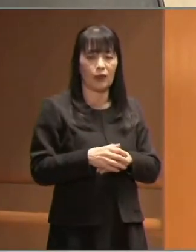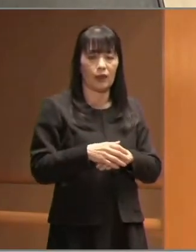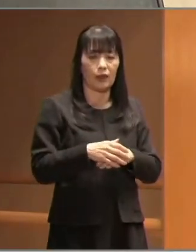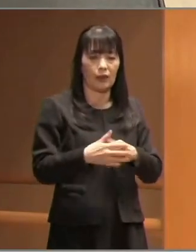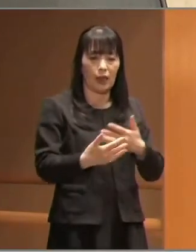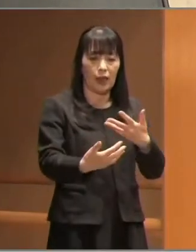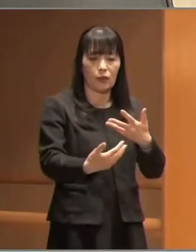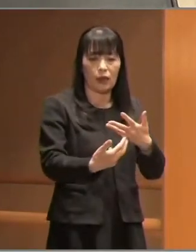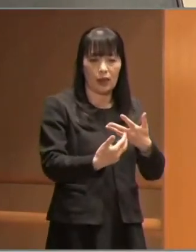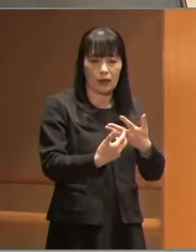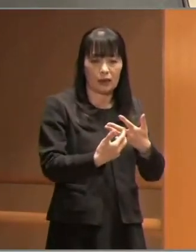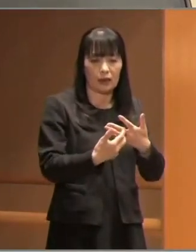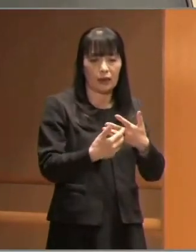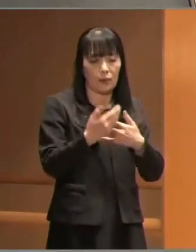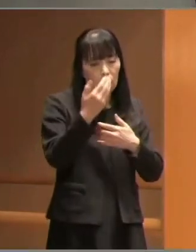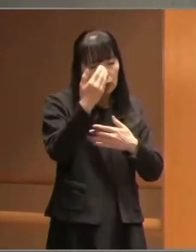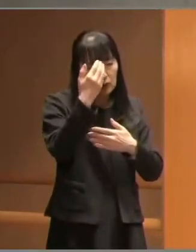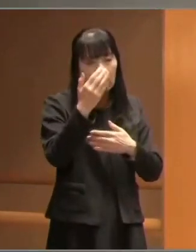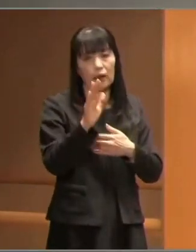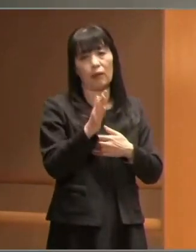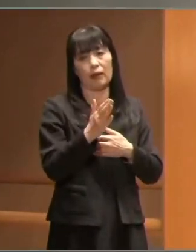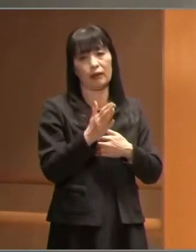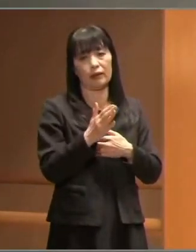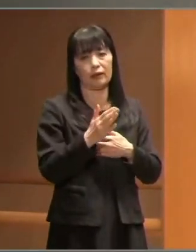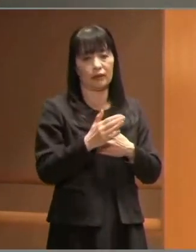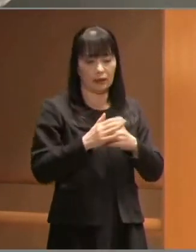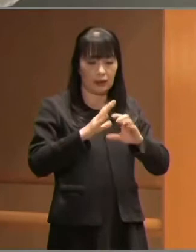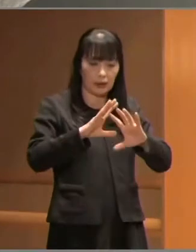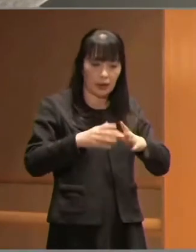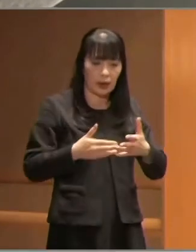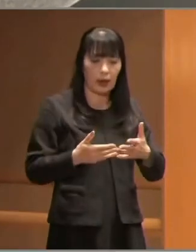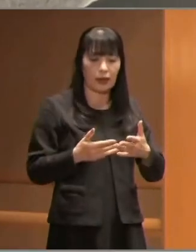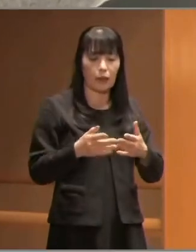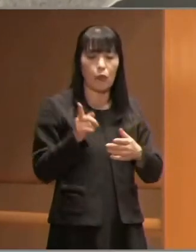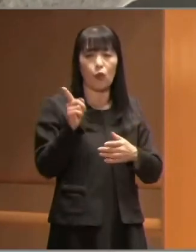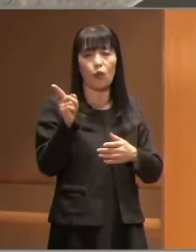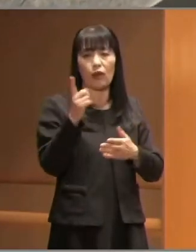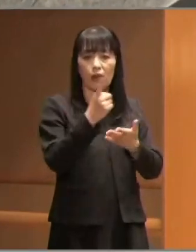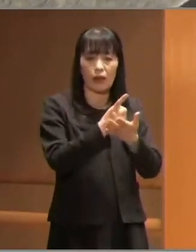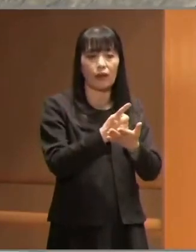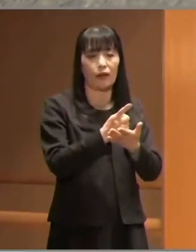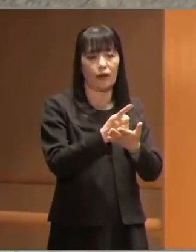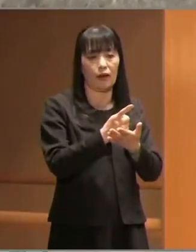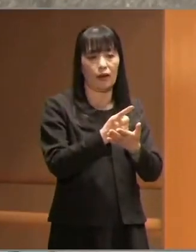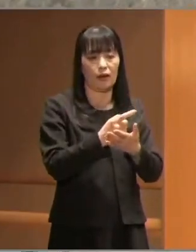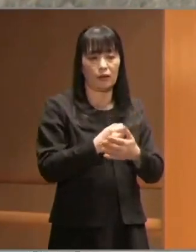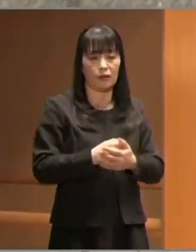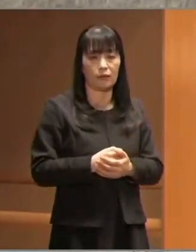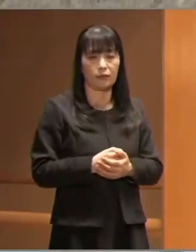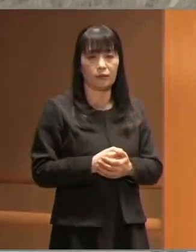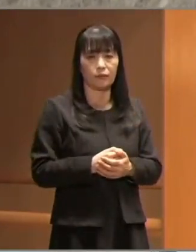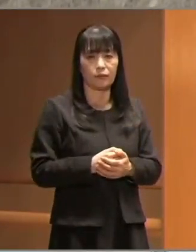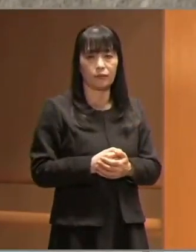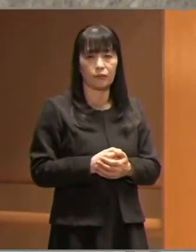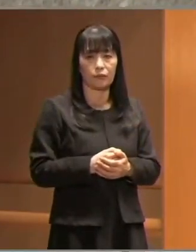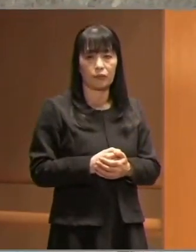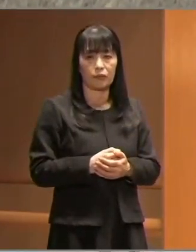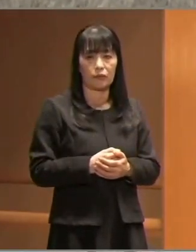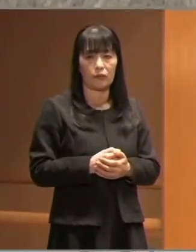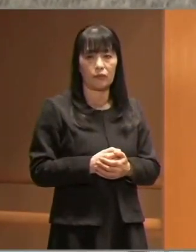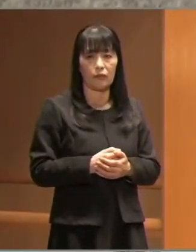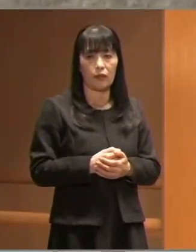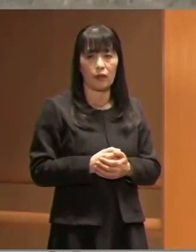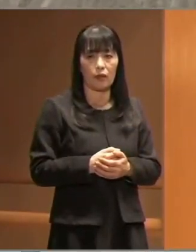strong, and it doesn't hinder anything. So it's very popular paper in